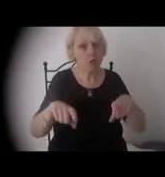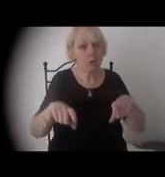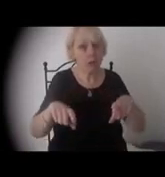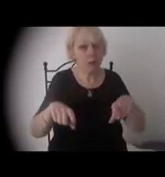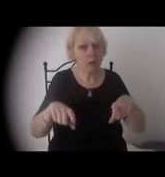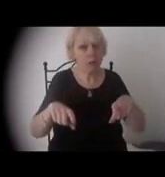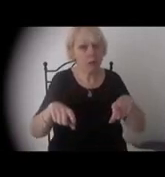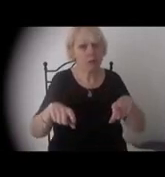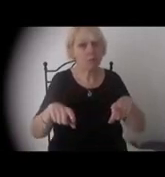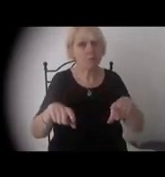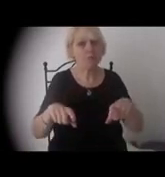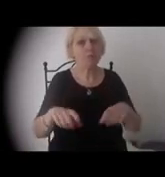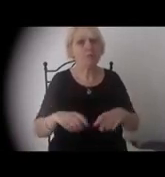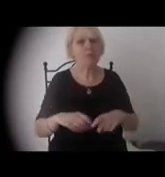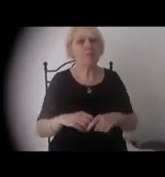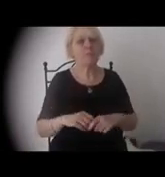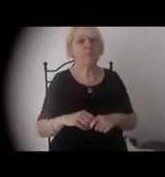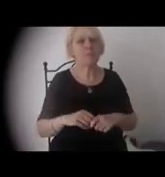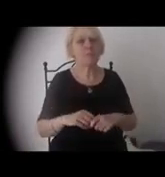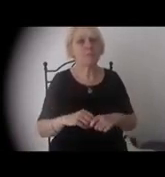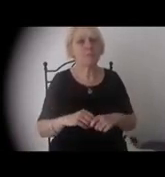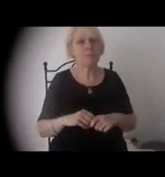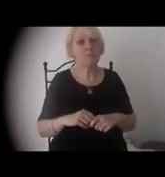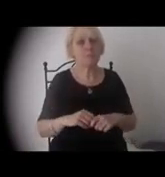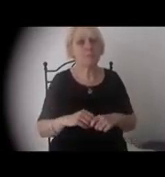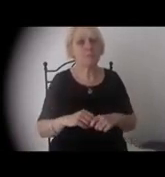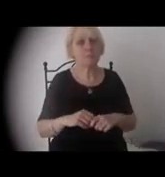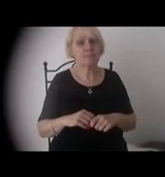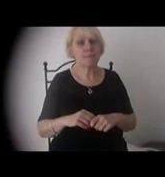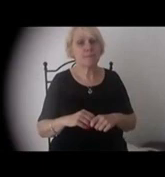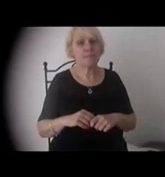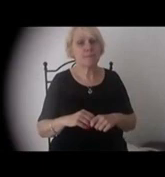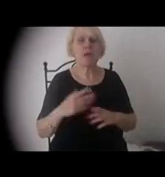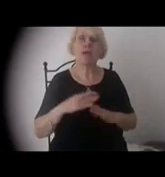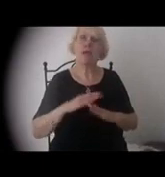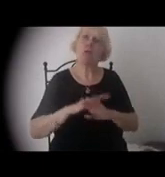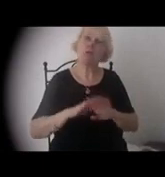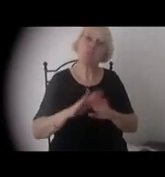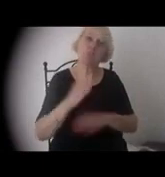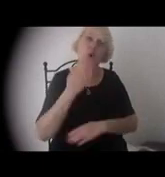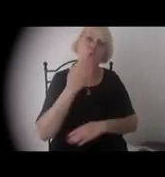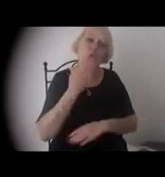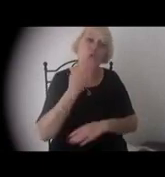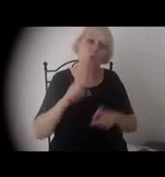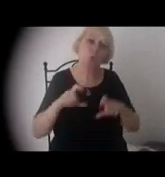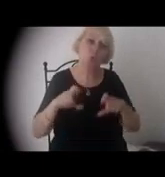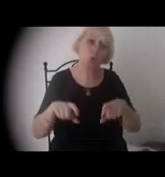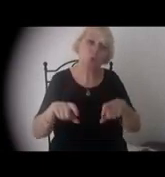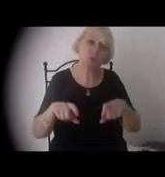had a couple of instances where not a school lockdown happened in the summer, but actually there was a